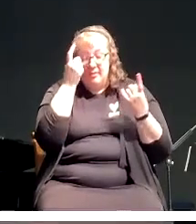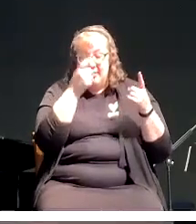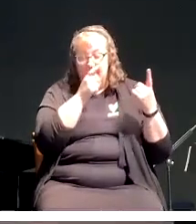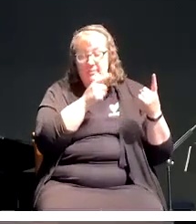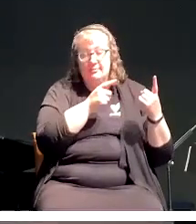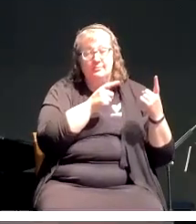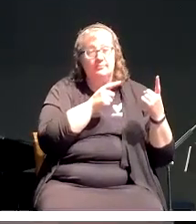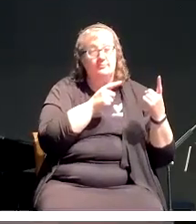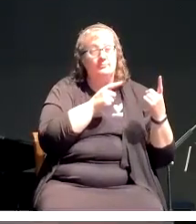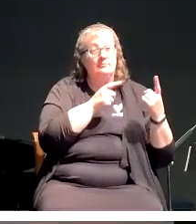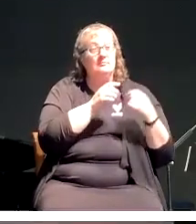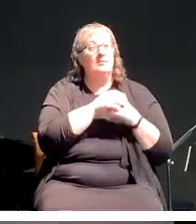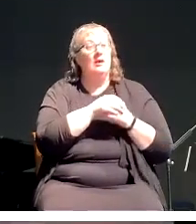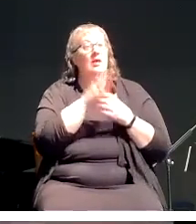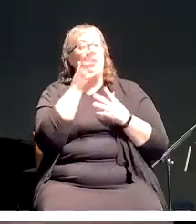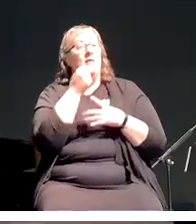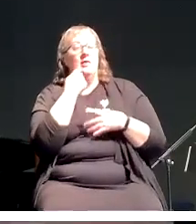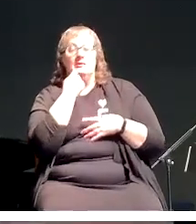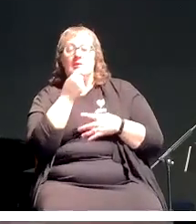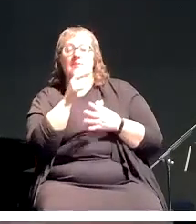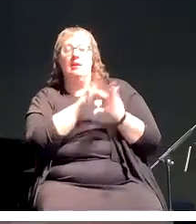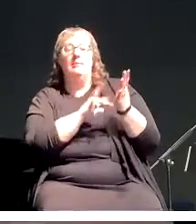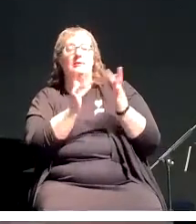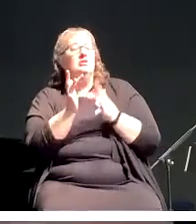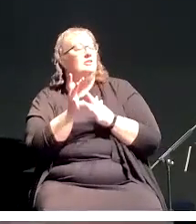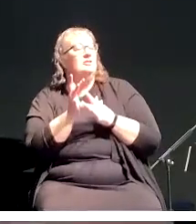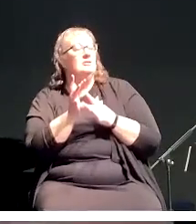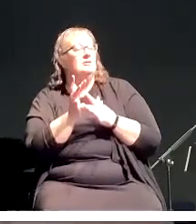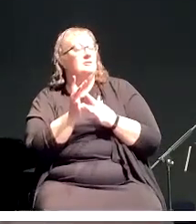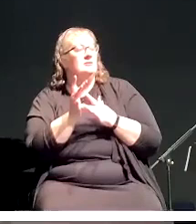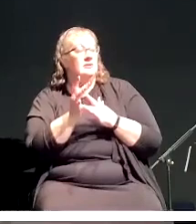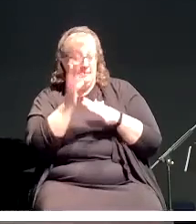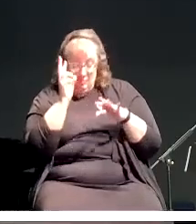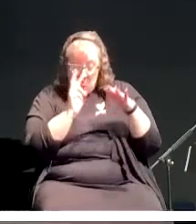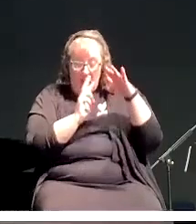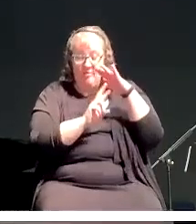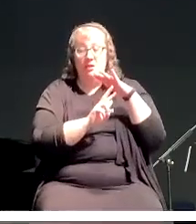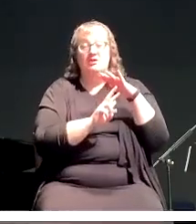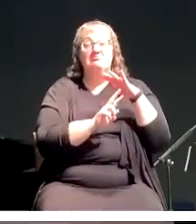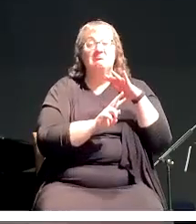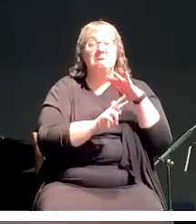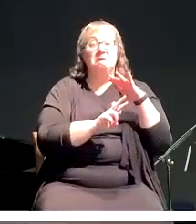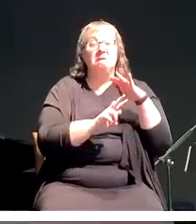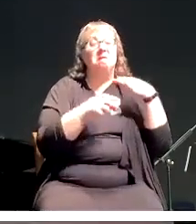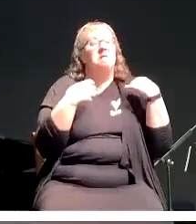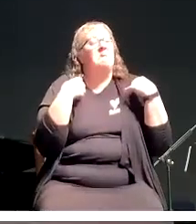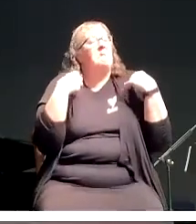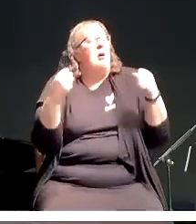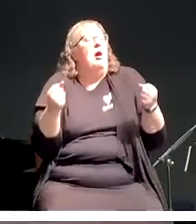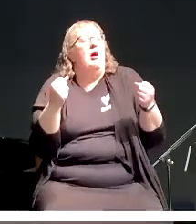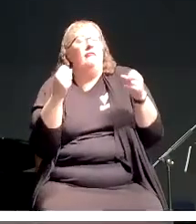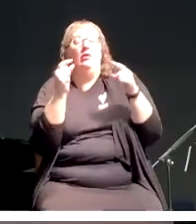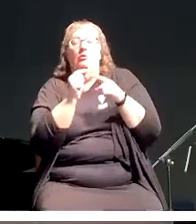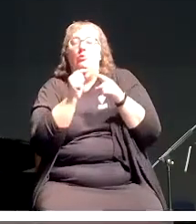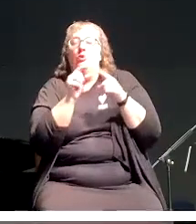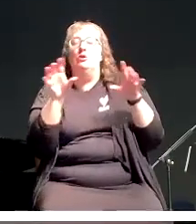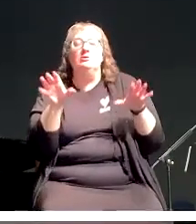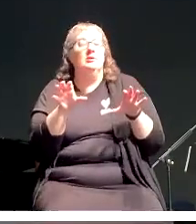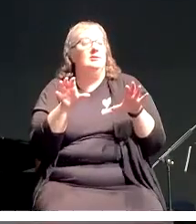on and the things they said about Jesus. He was a prophet, powerful in word and